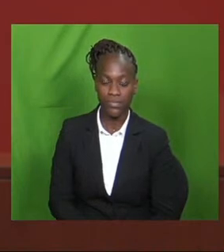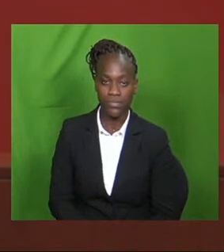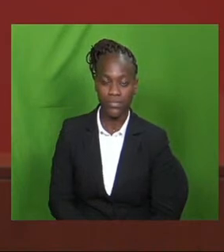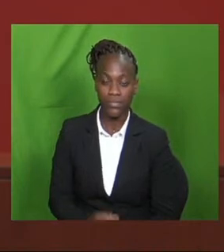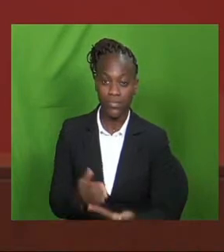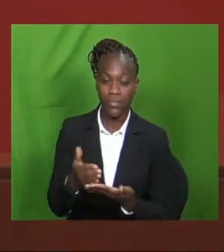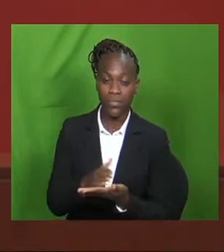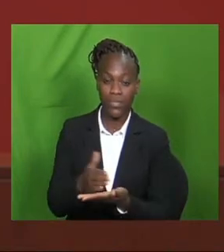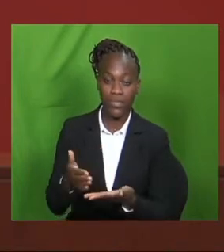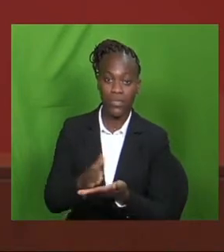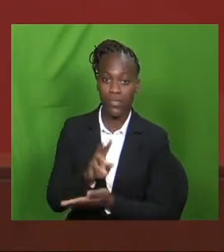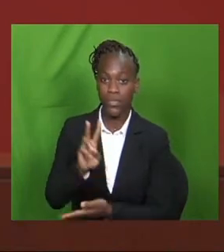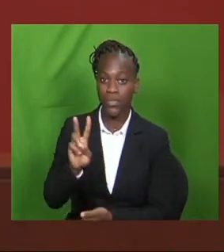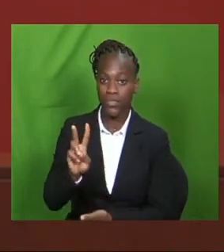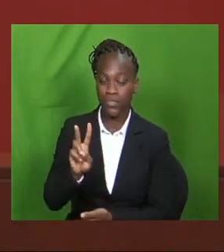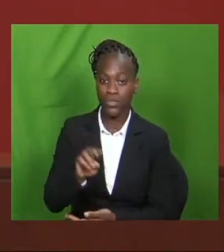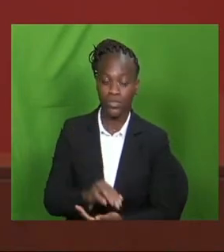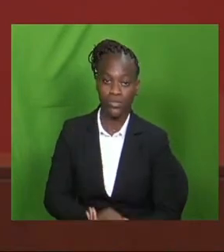page 2,